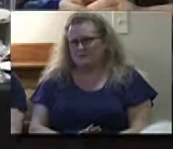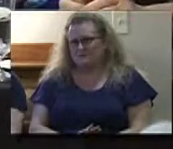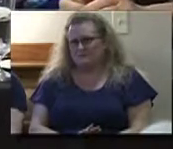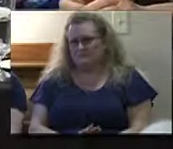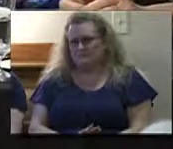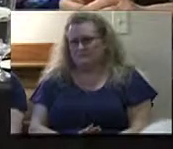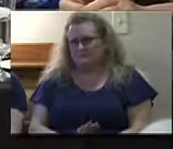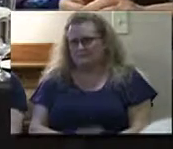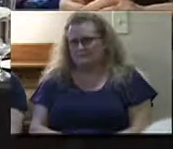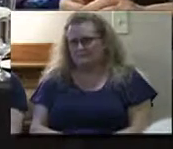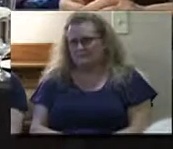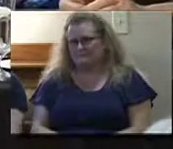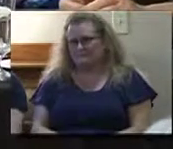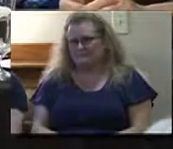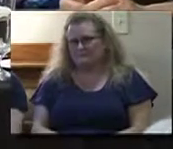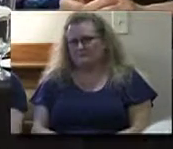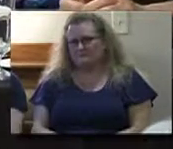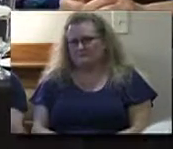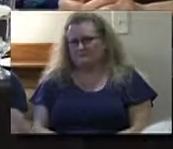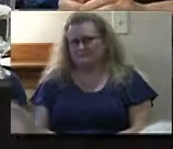language.